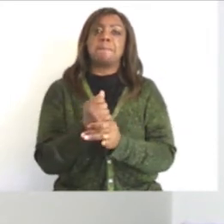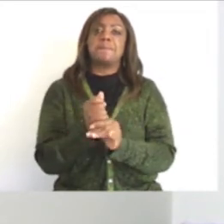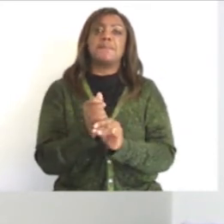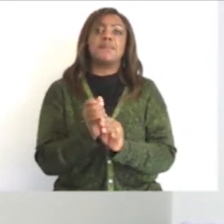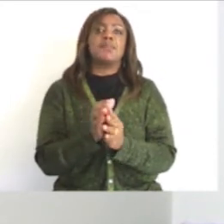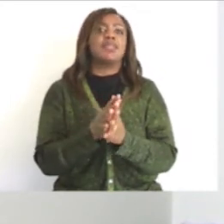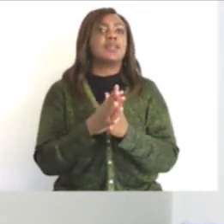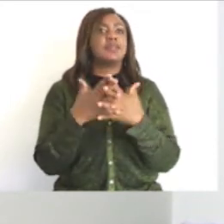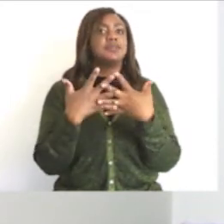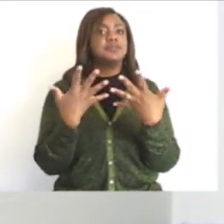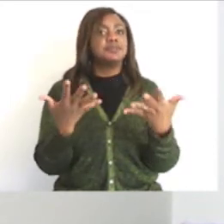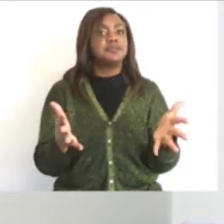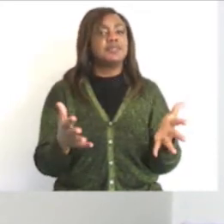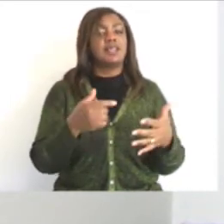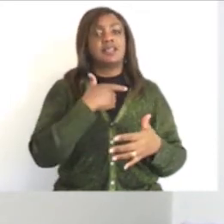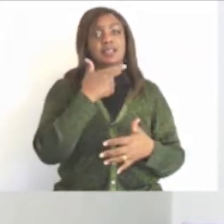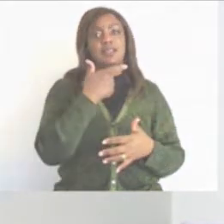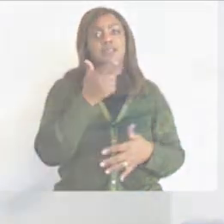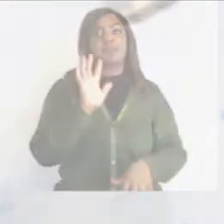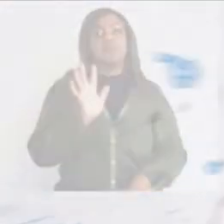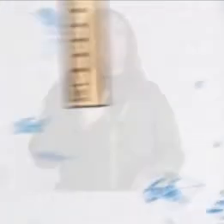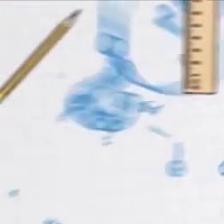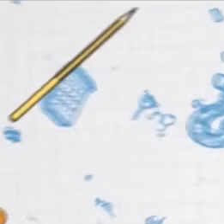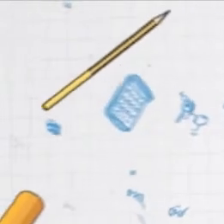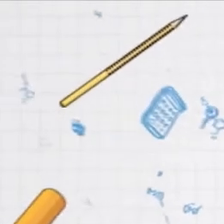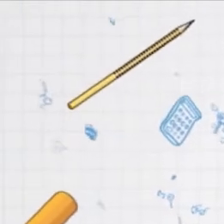Until next time, bye-bye.